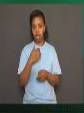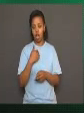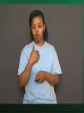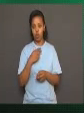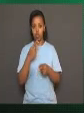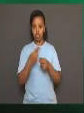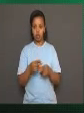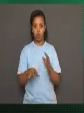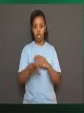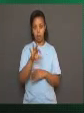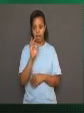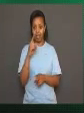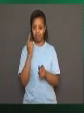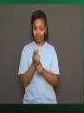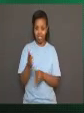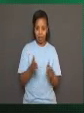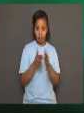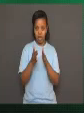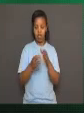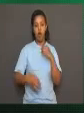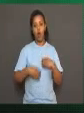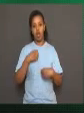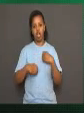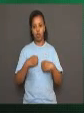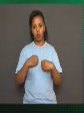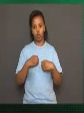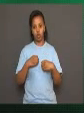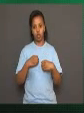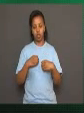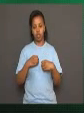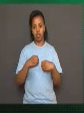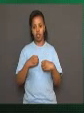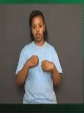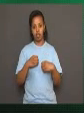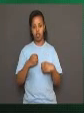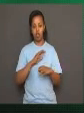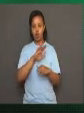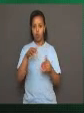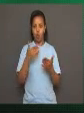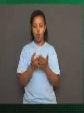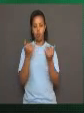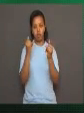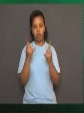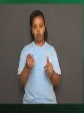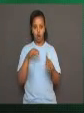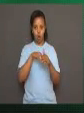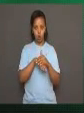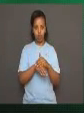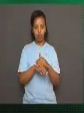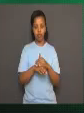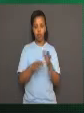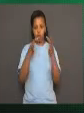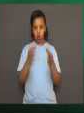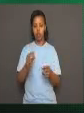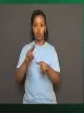names, organisms need to be classified in all categories, from the